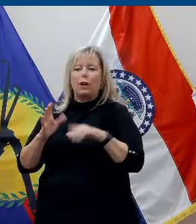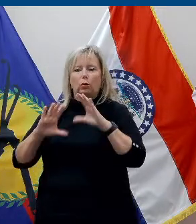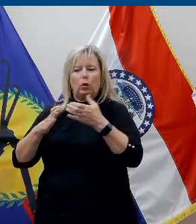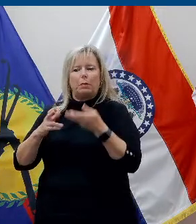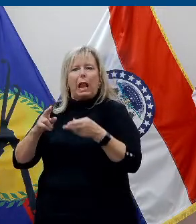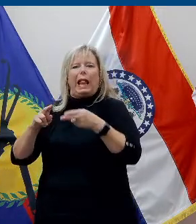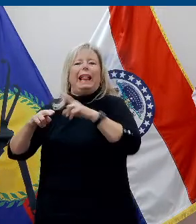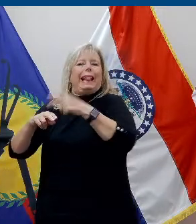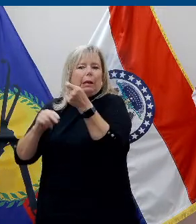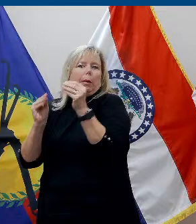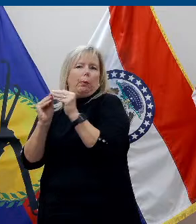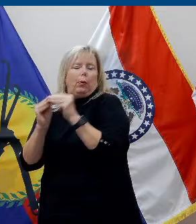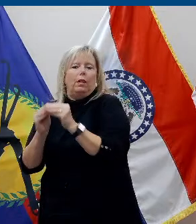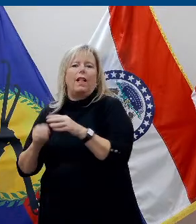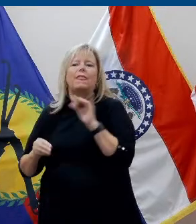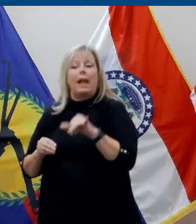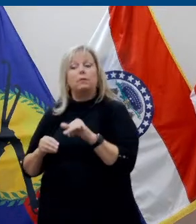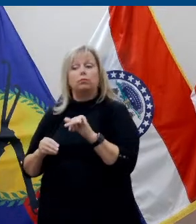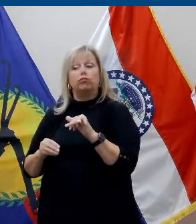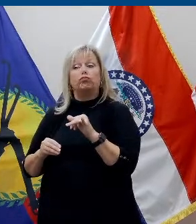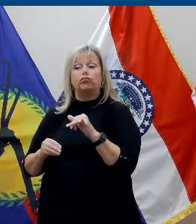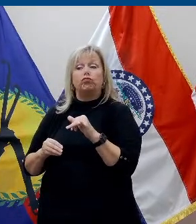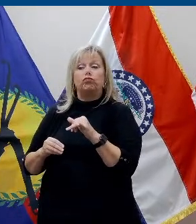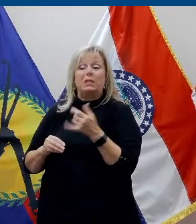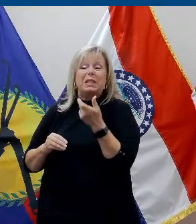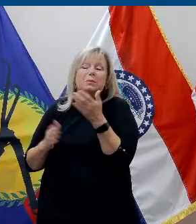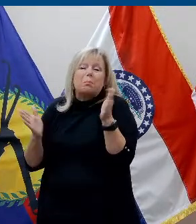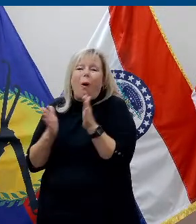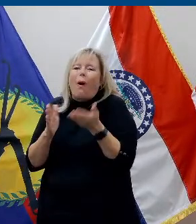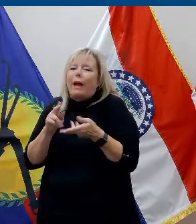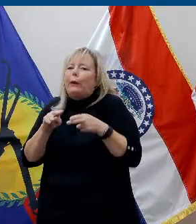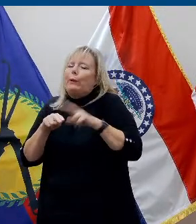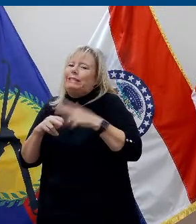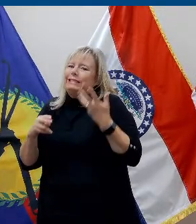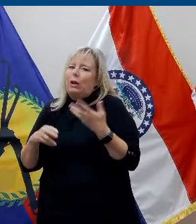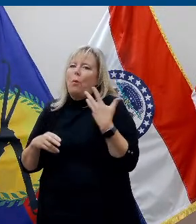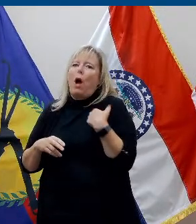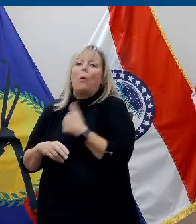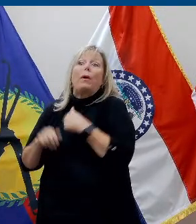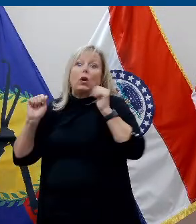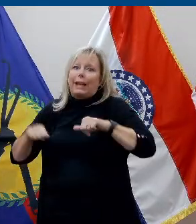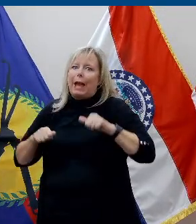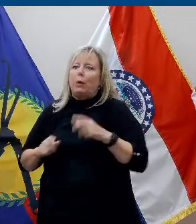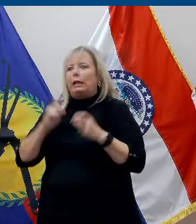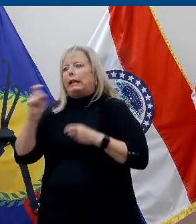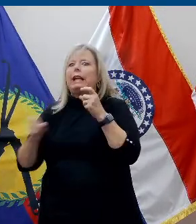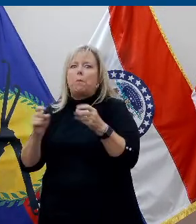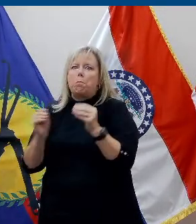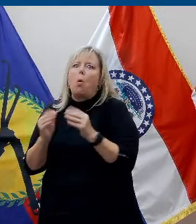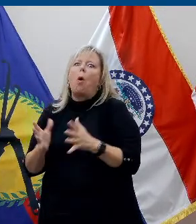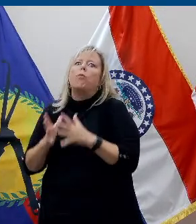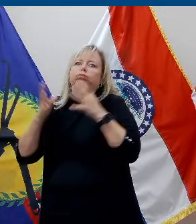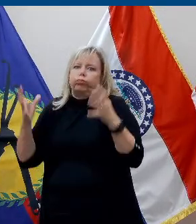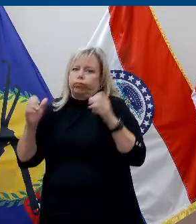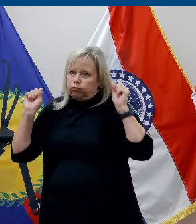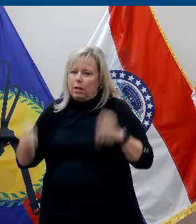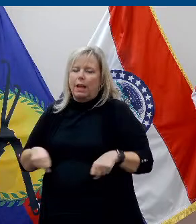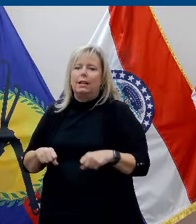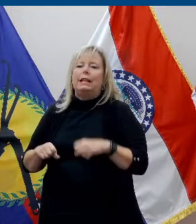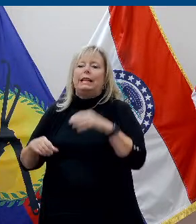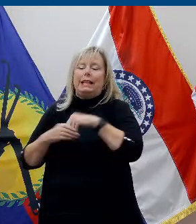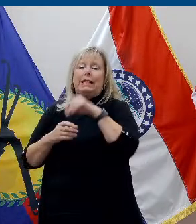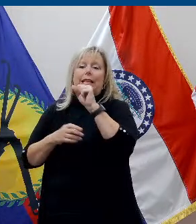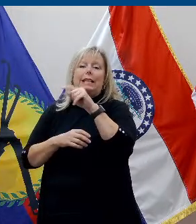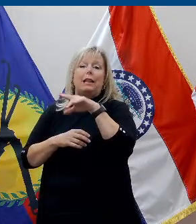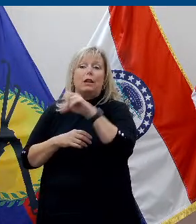increase slightly more. These are fairly modest increases, though, in what we are capable of delivering, both from St. Louis County as well as every